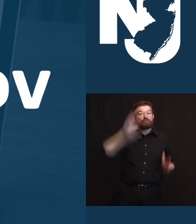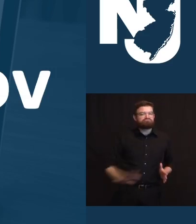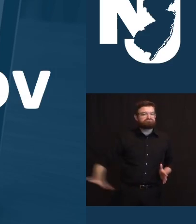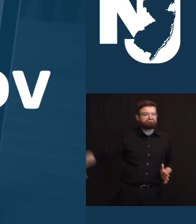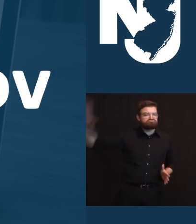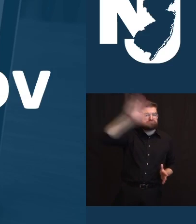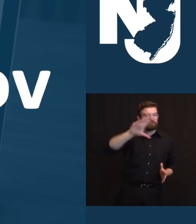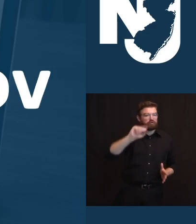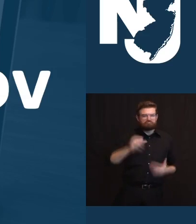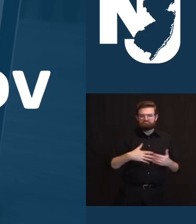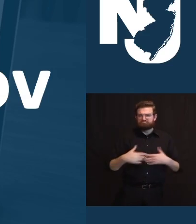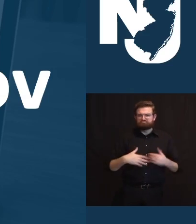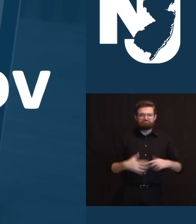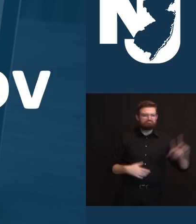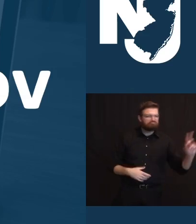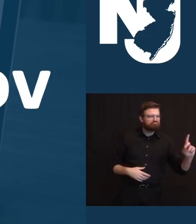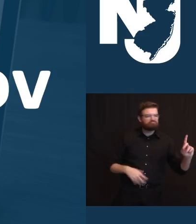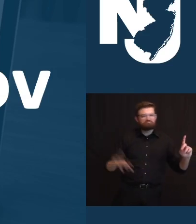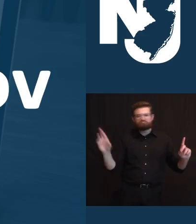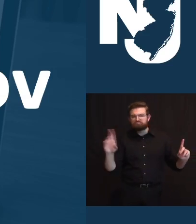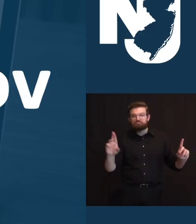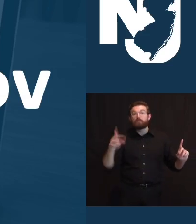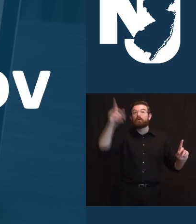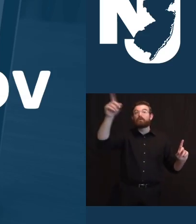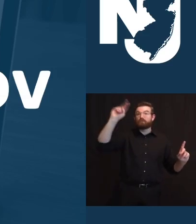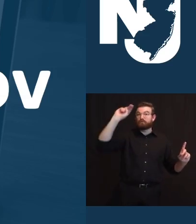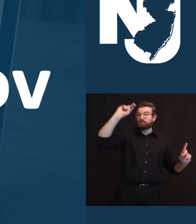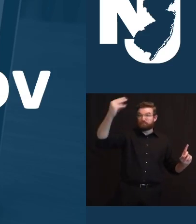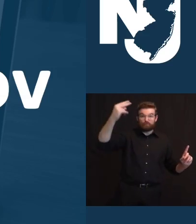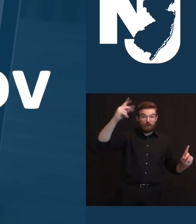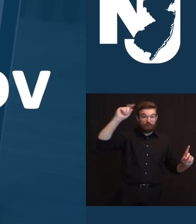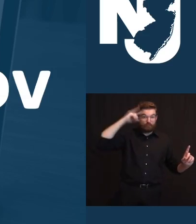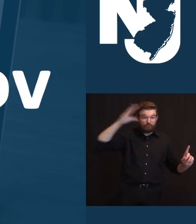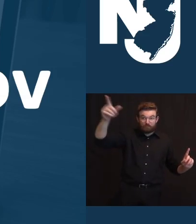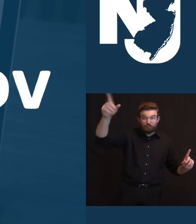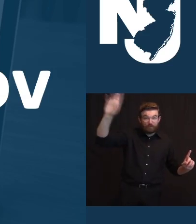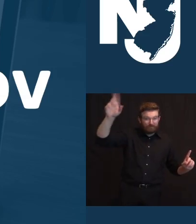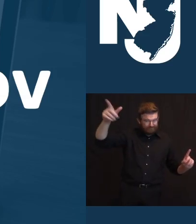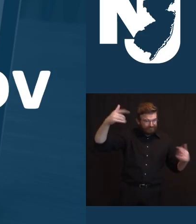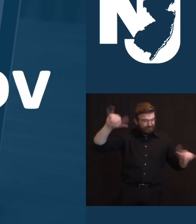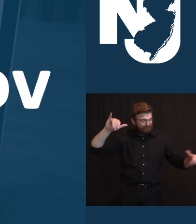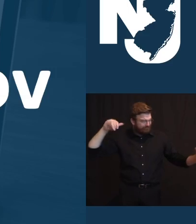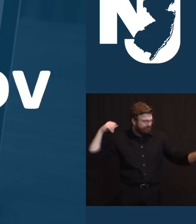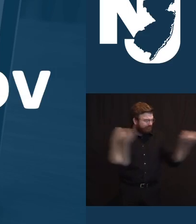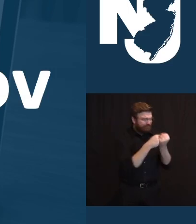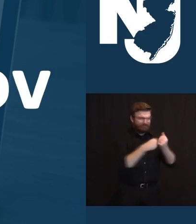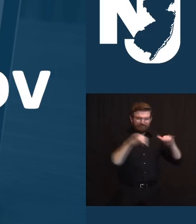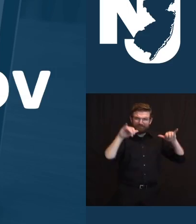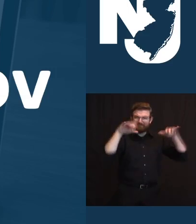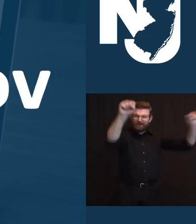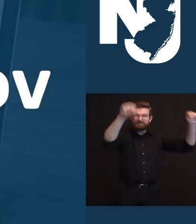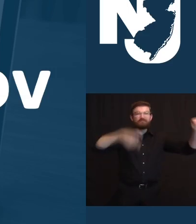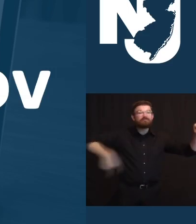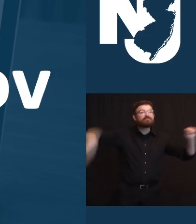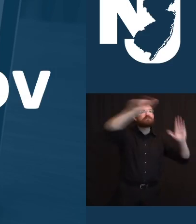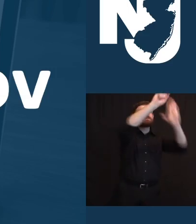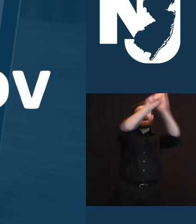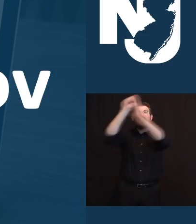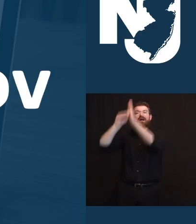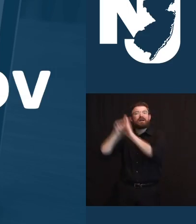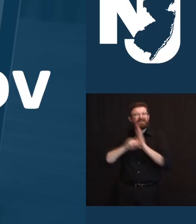of New Hampshire came out strongly earlier today in favor of direct state aid. This is a matter